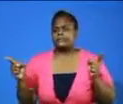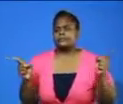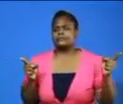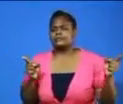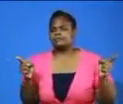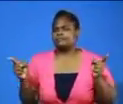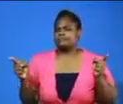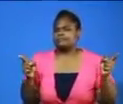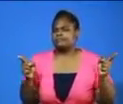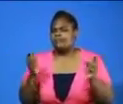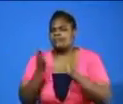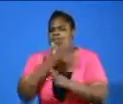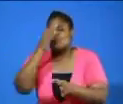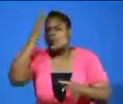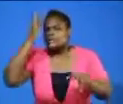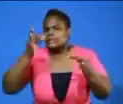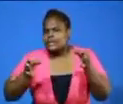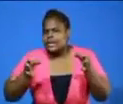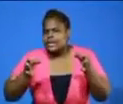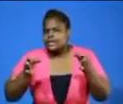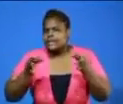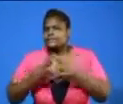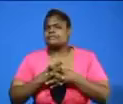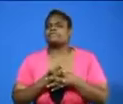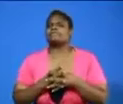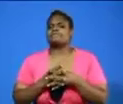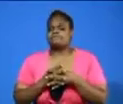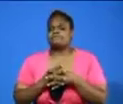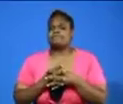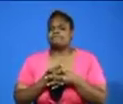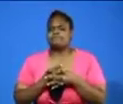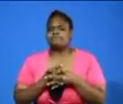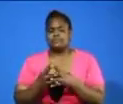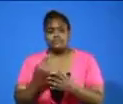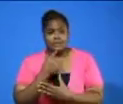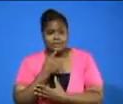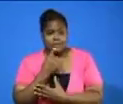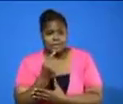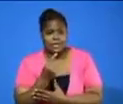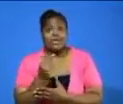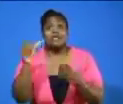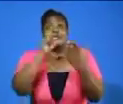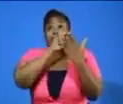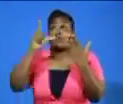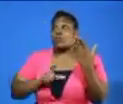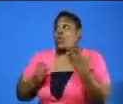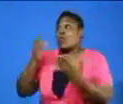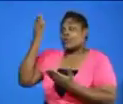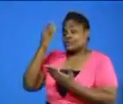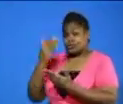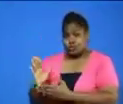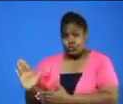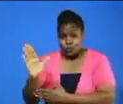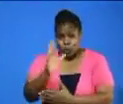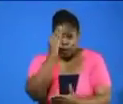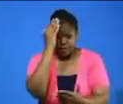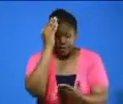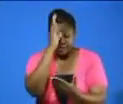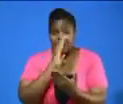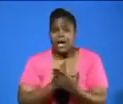opinions? So he said to them, if the Lord God is your God, follow